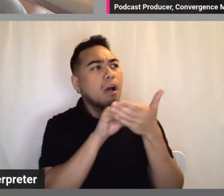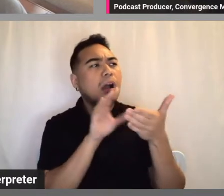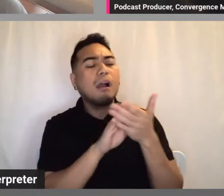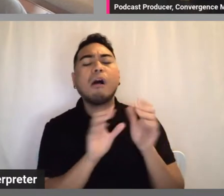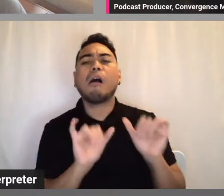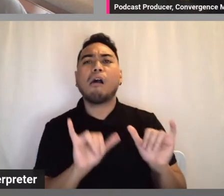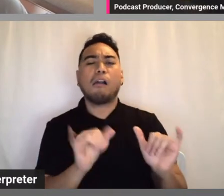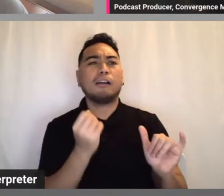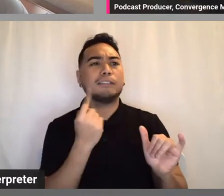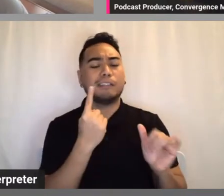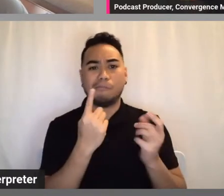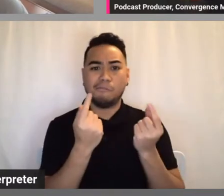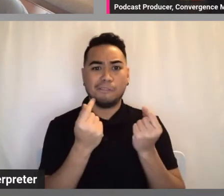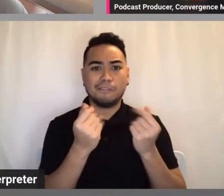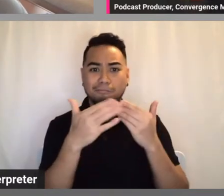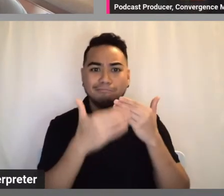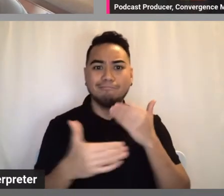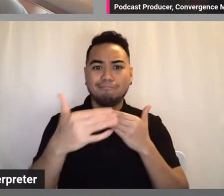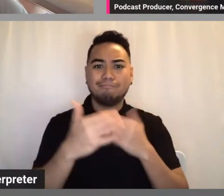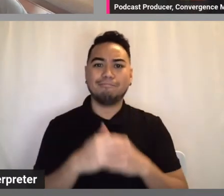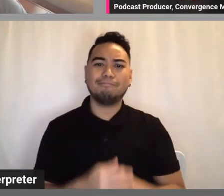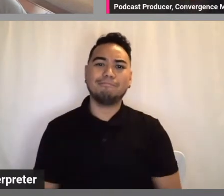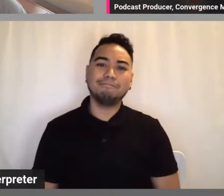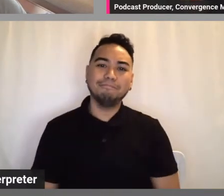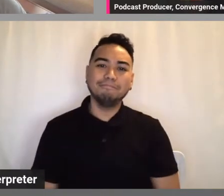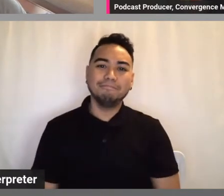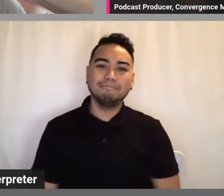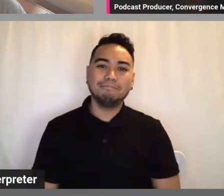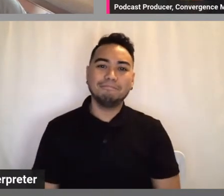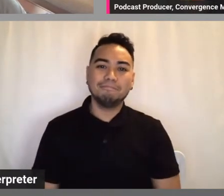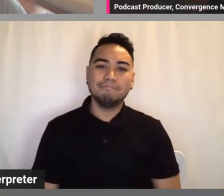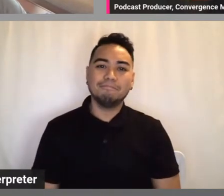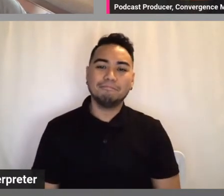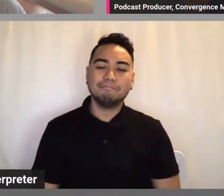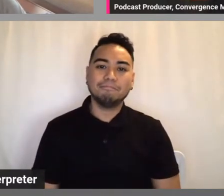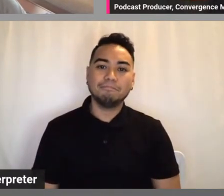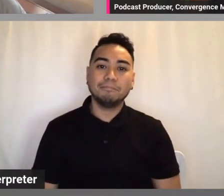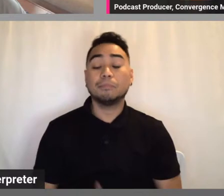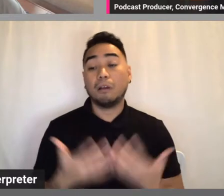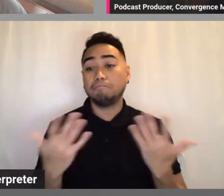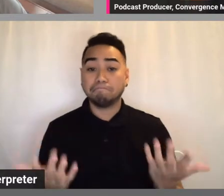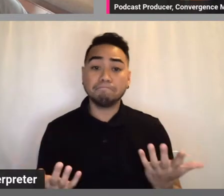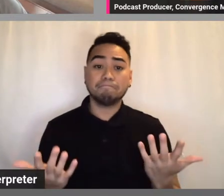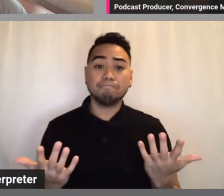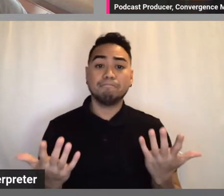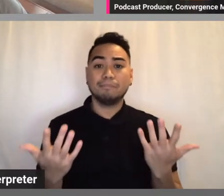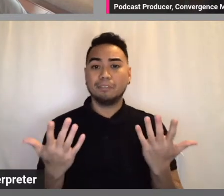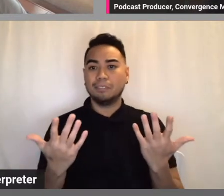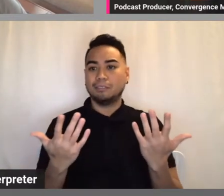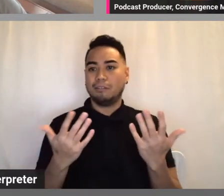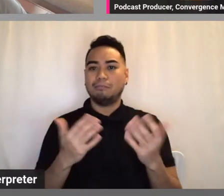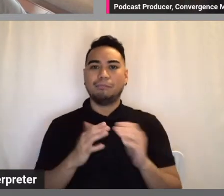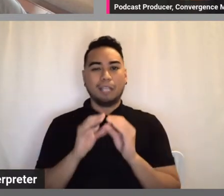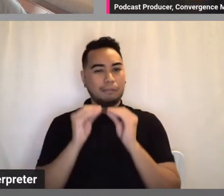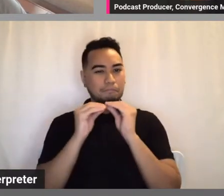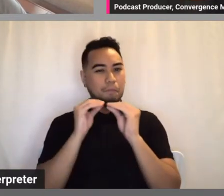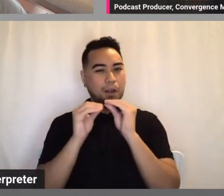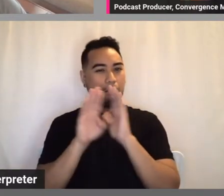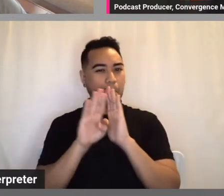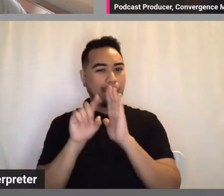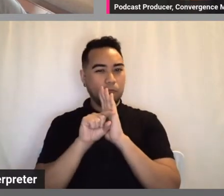right? And it's getting to kind of scary proportions. So having that as like an editorial backbone is very useful.